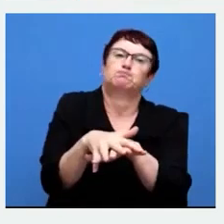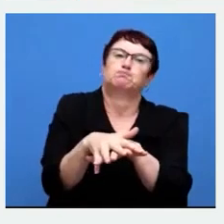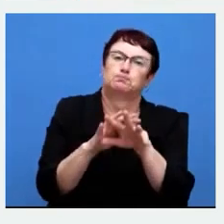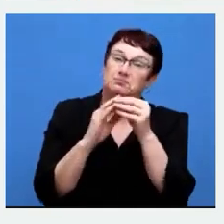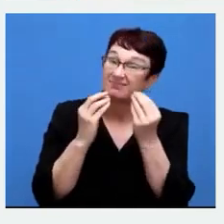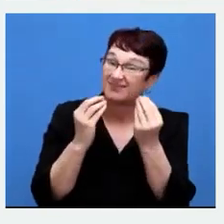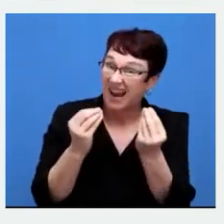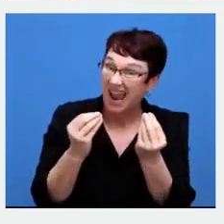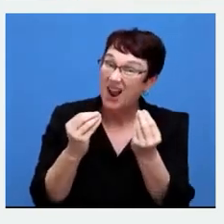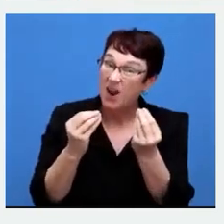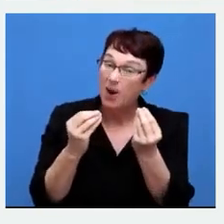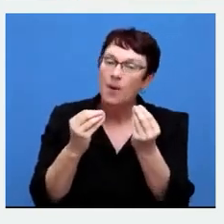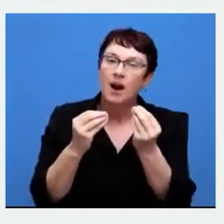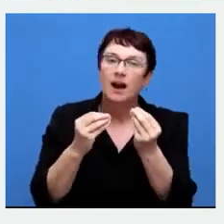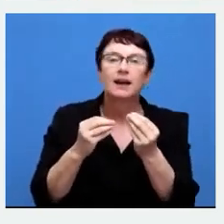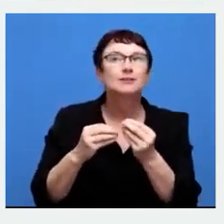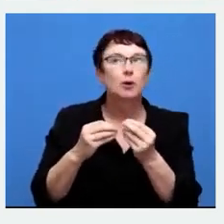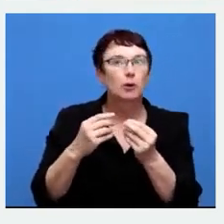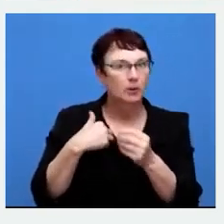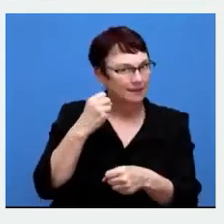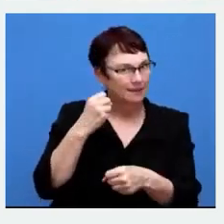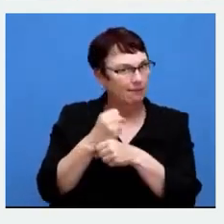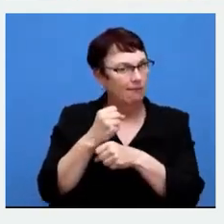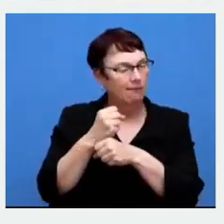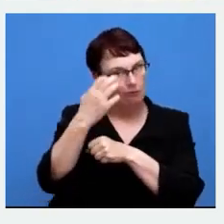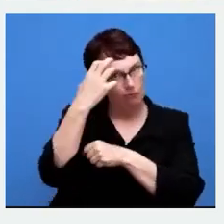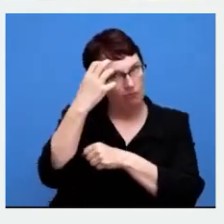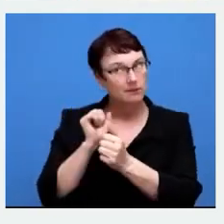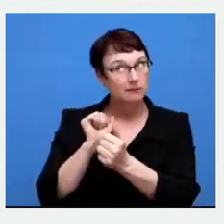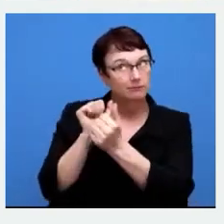them for producing a more